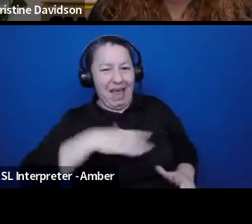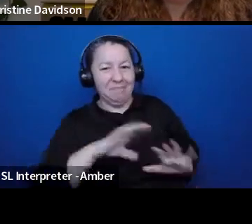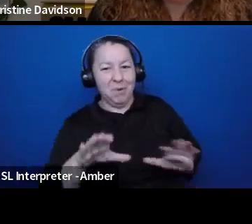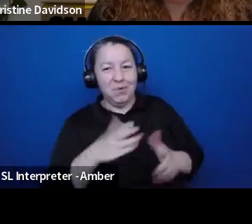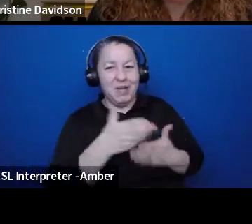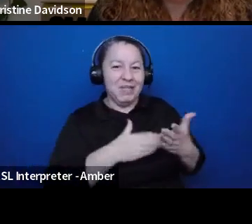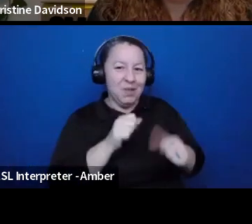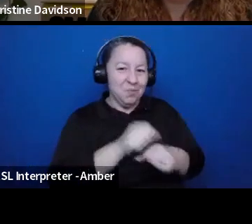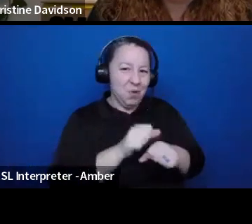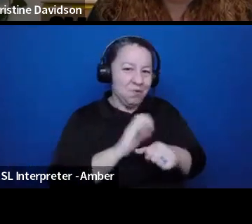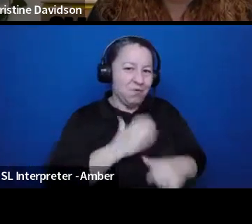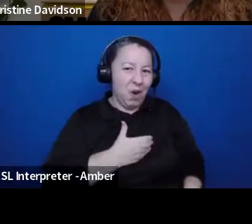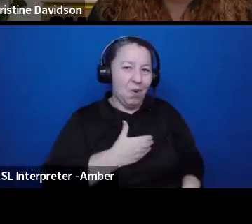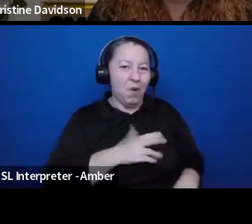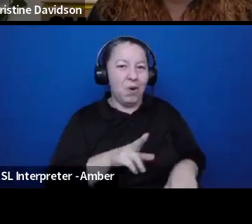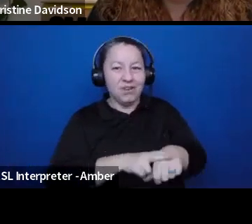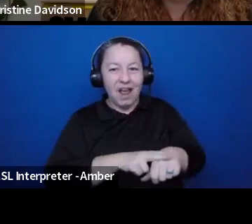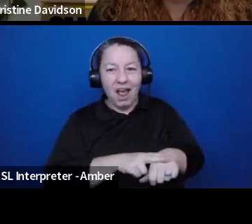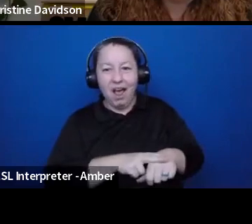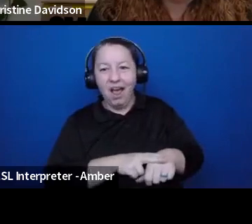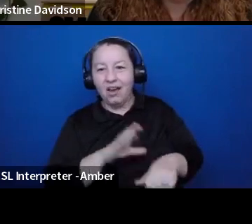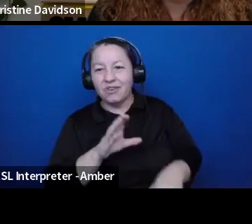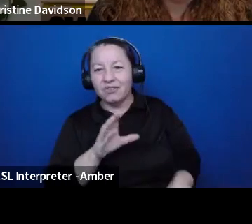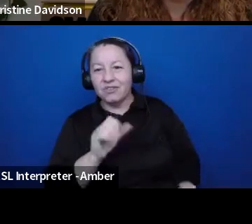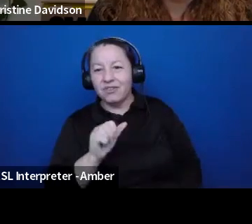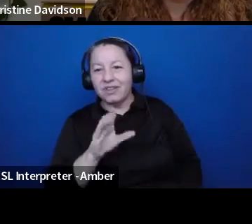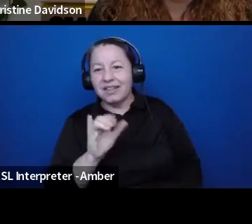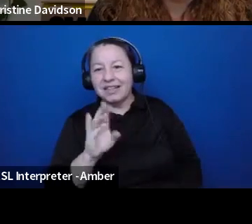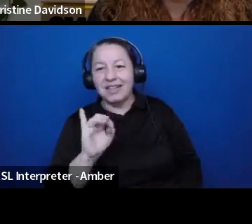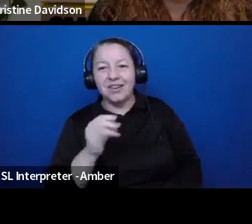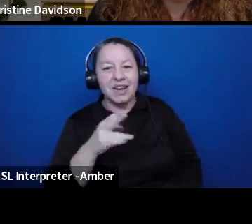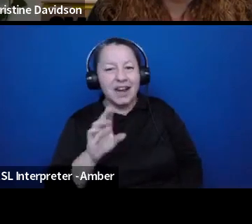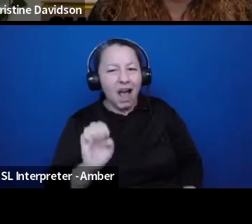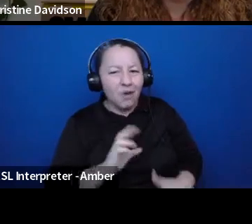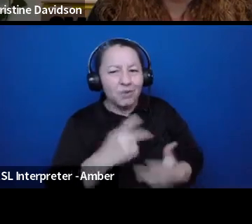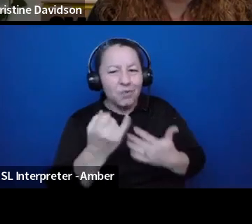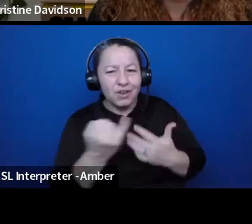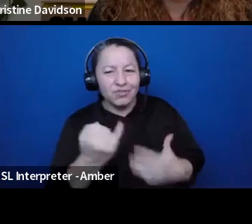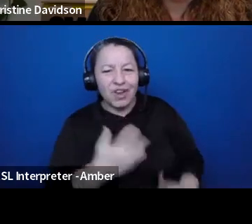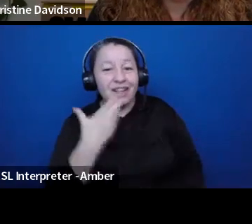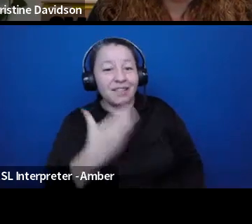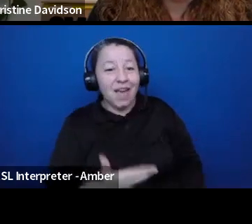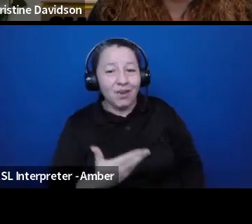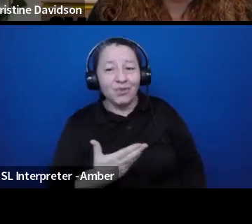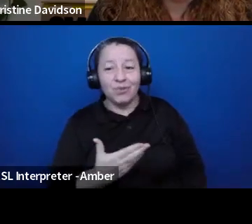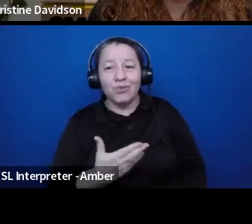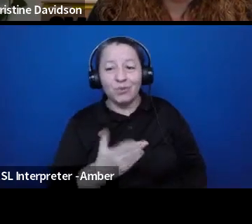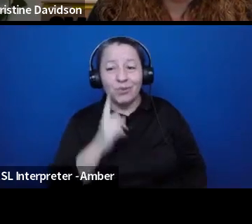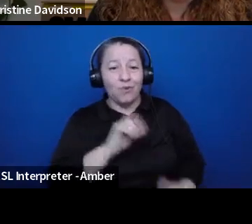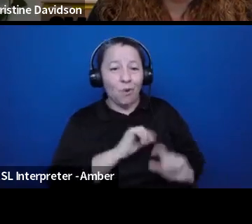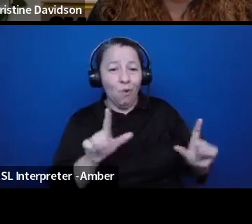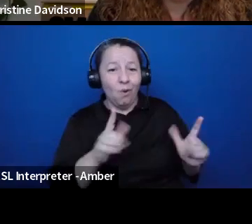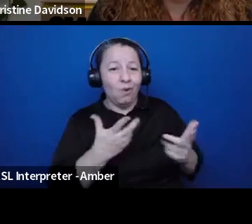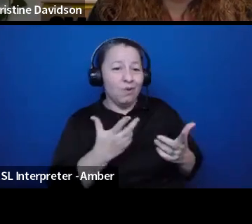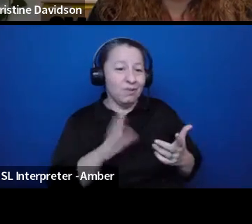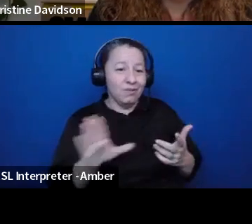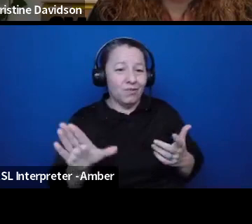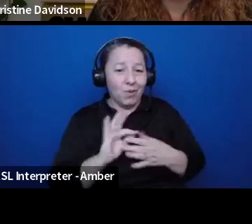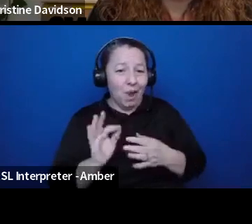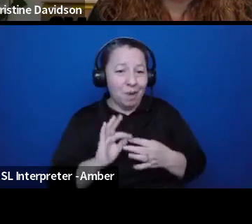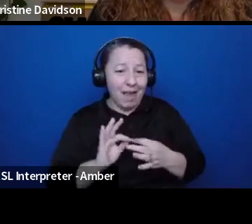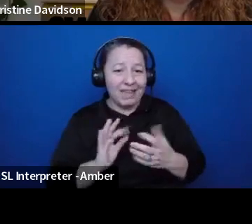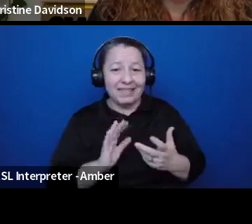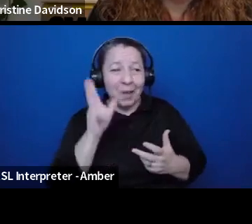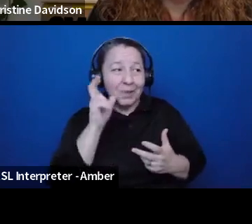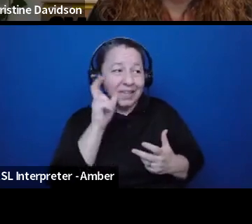So thank you for everyone's conversation. I was listening in a little and I heard about our gratitude.